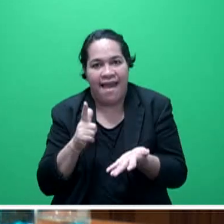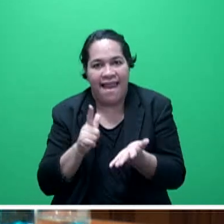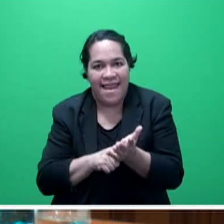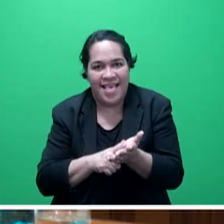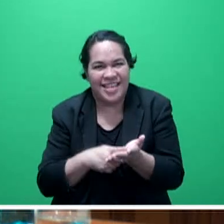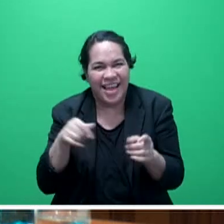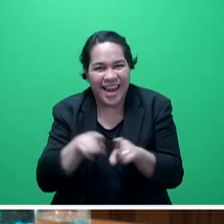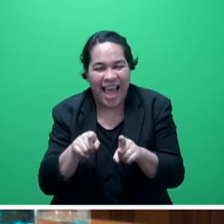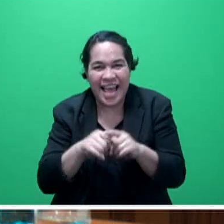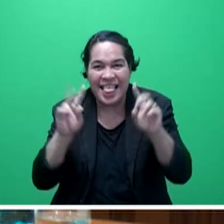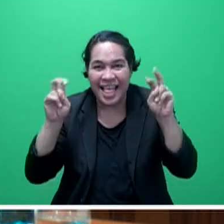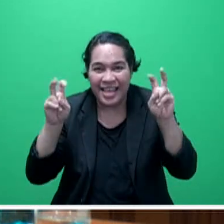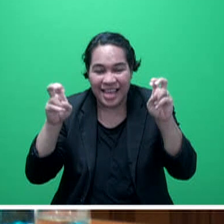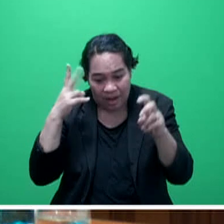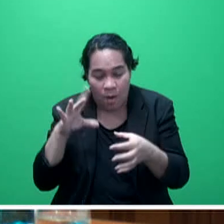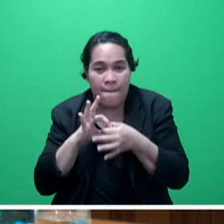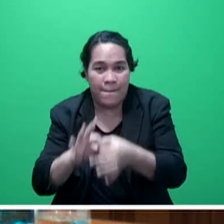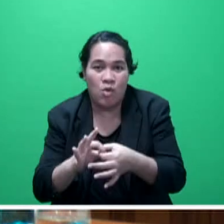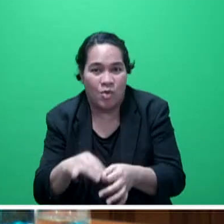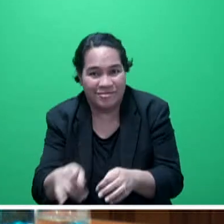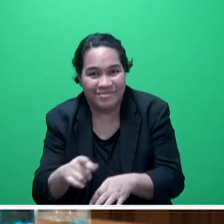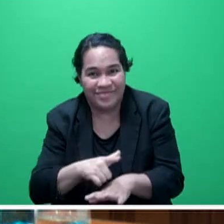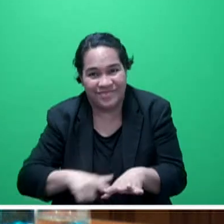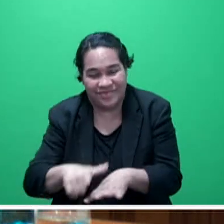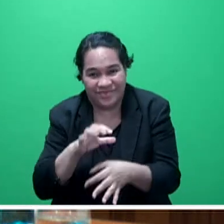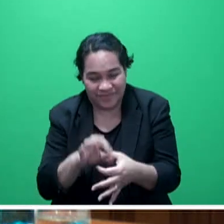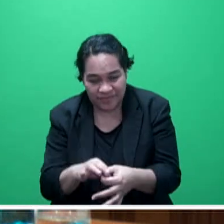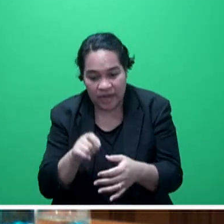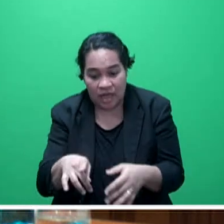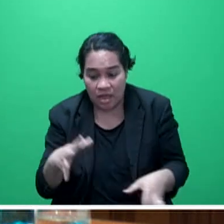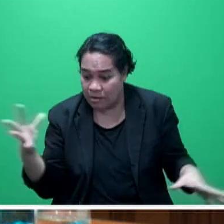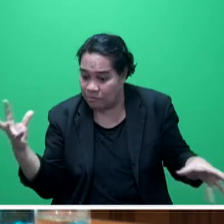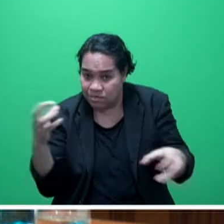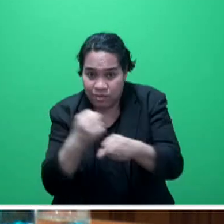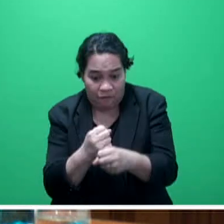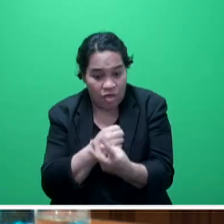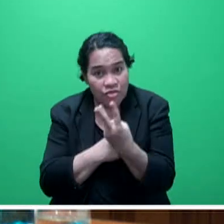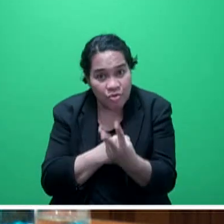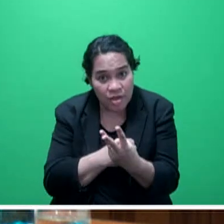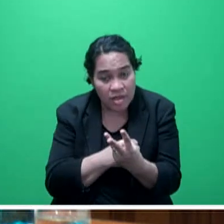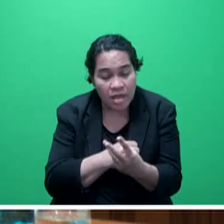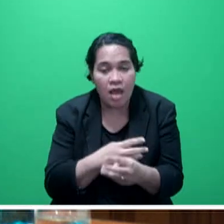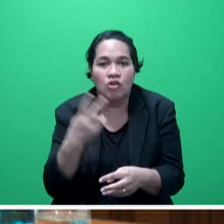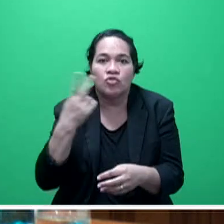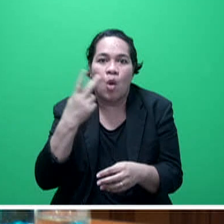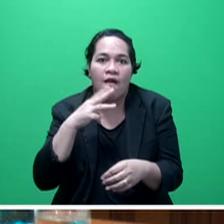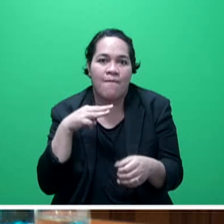year. The total investment in the upgrading of these 3 settlements is in excess of $12